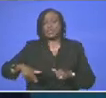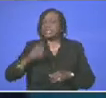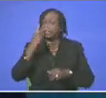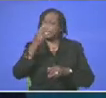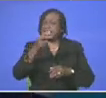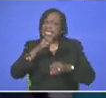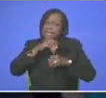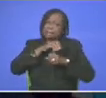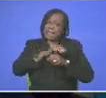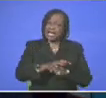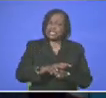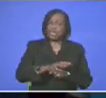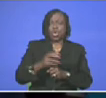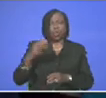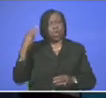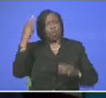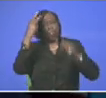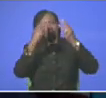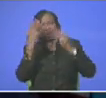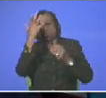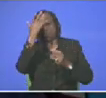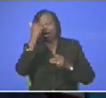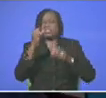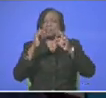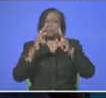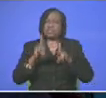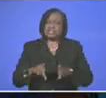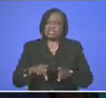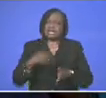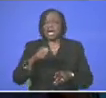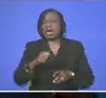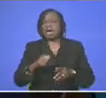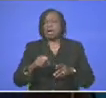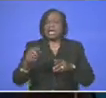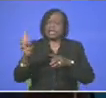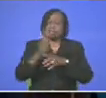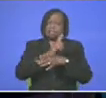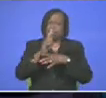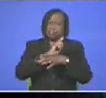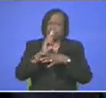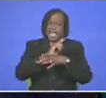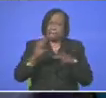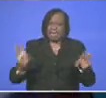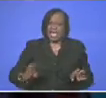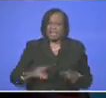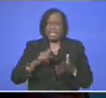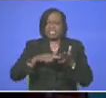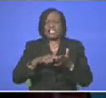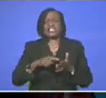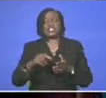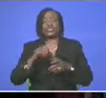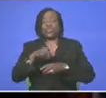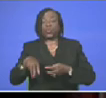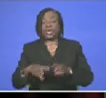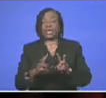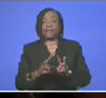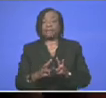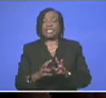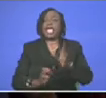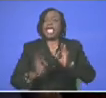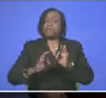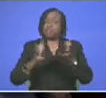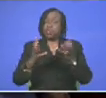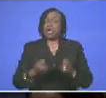why individuals are disturbed, why they're disturbed psychologically, why they're behaving this way, why they're doing. And therefore, if we are to save the